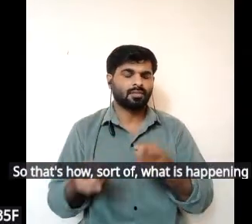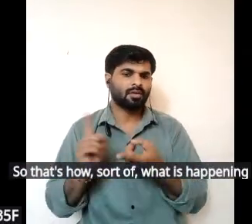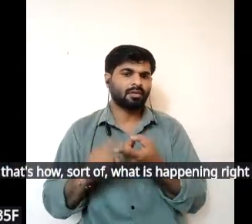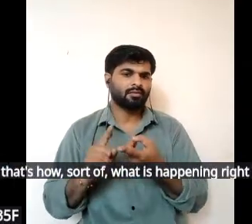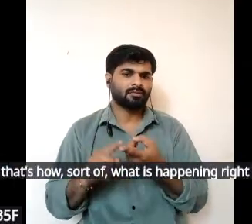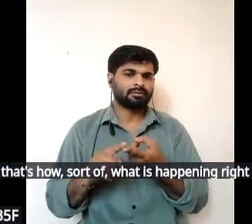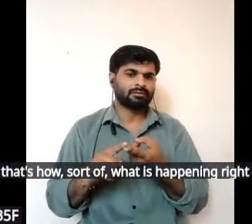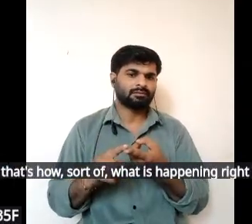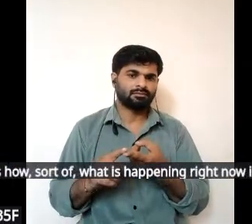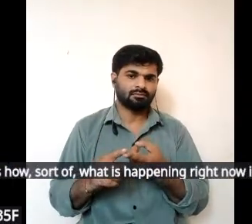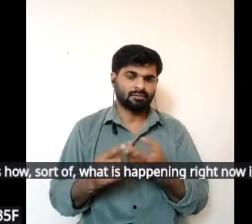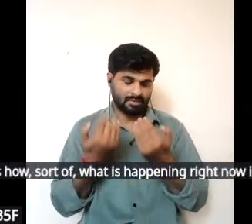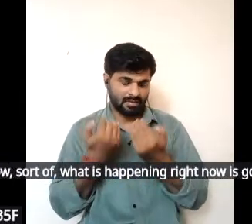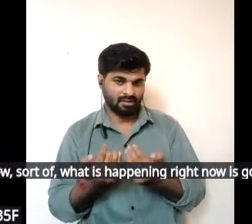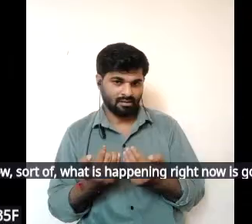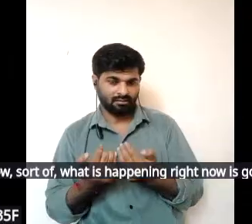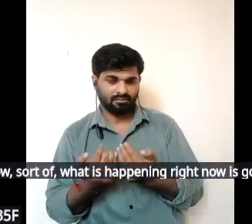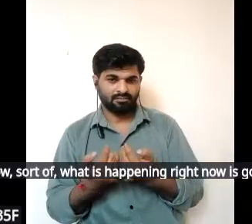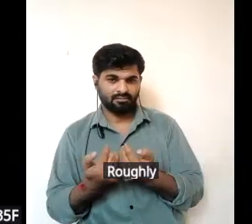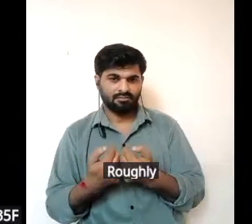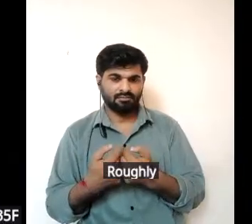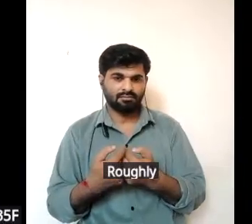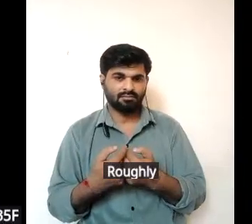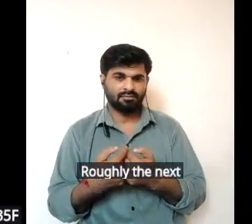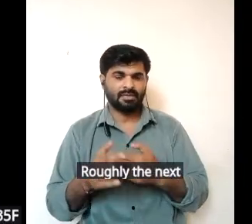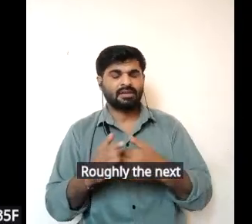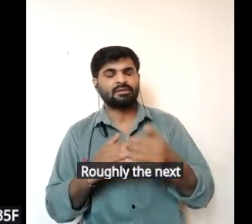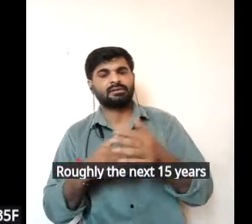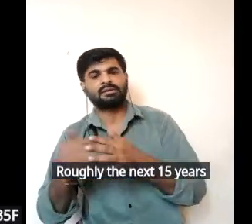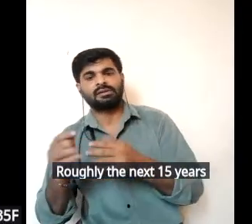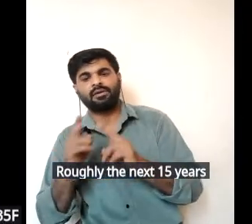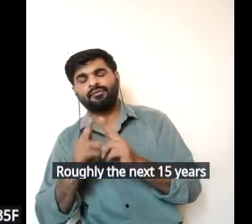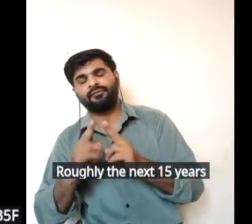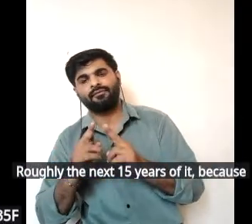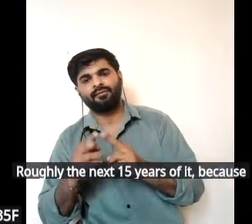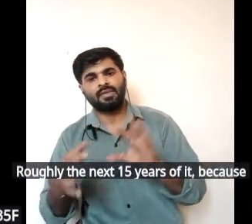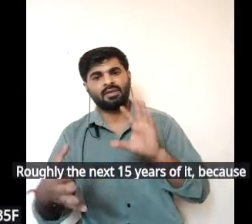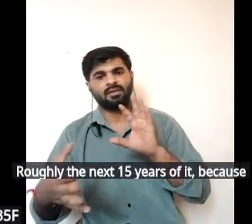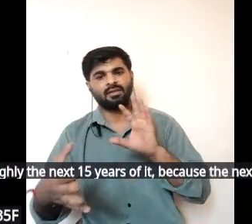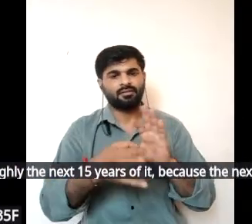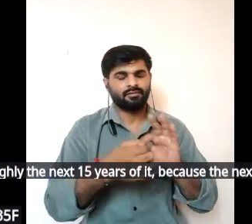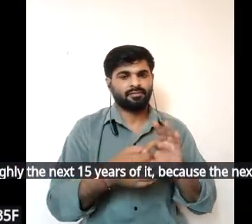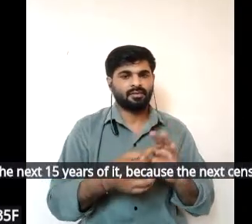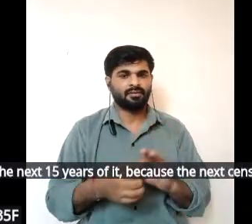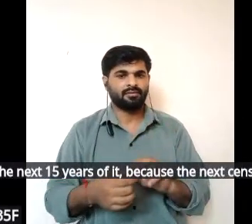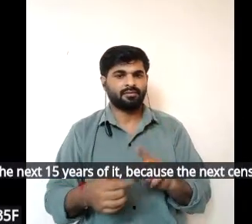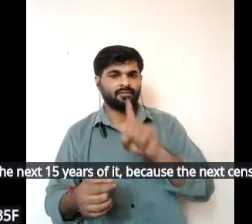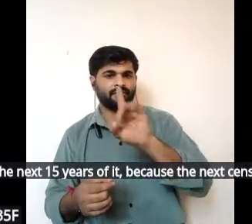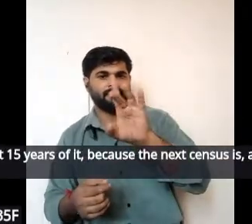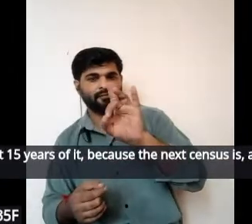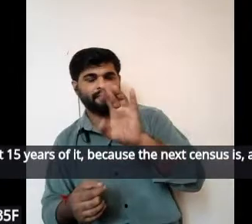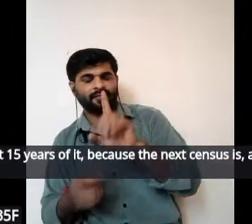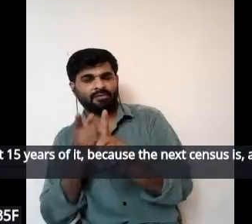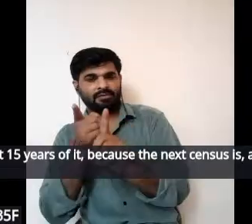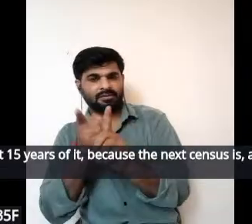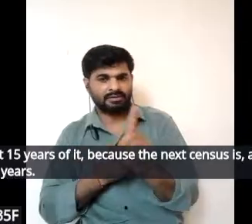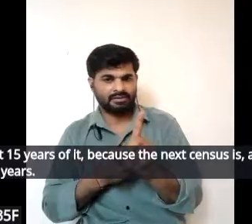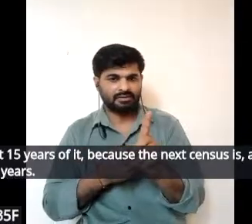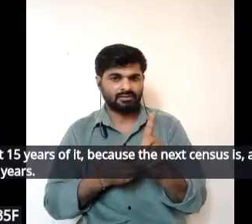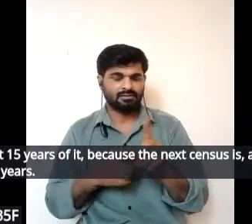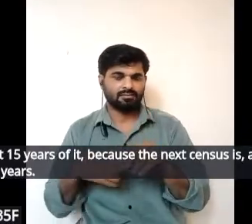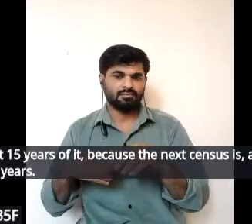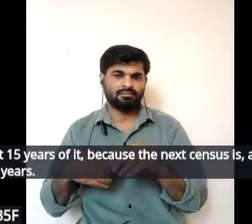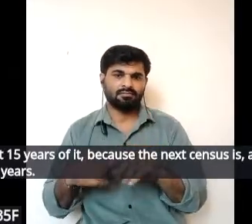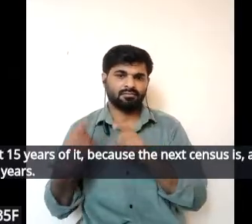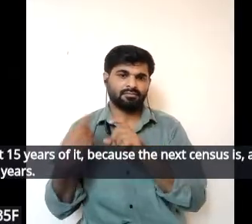is going to affect roughly the next 15 years of it, because the next census is again expected to happen after 15 years. So yeah,